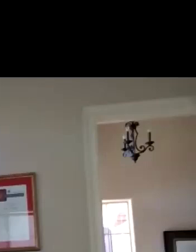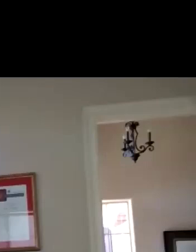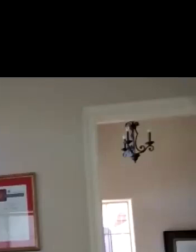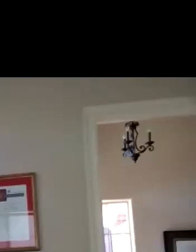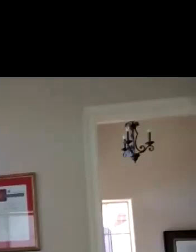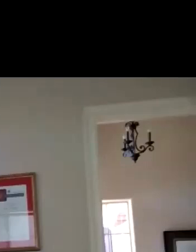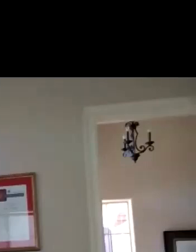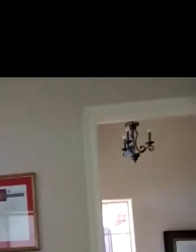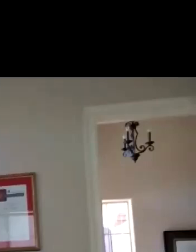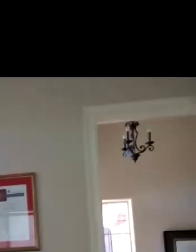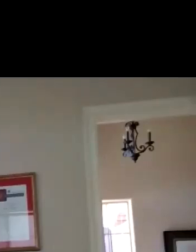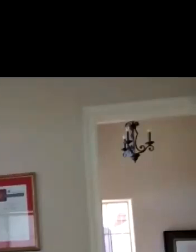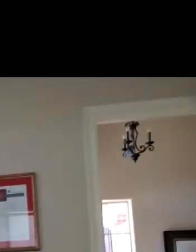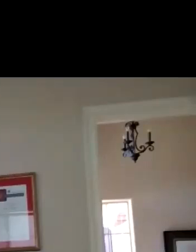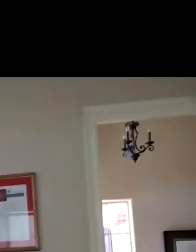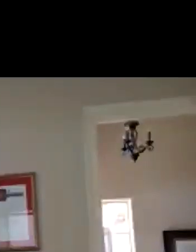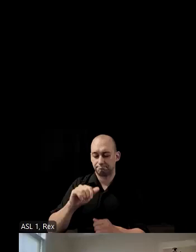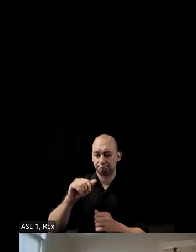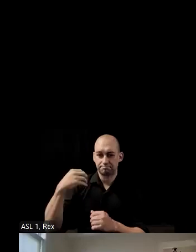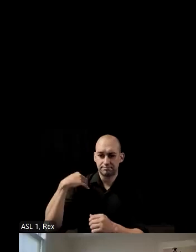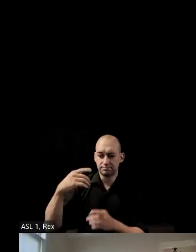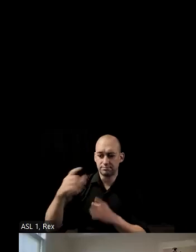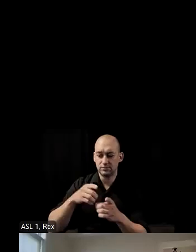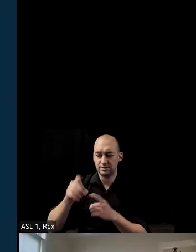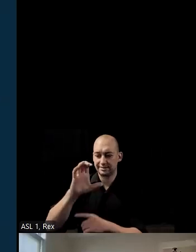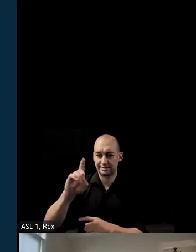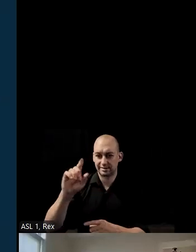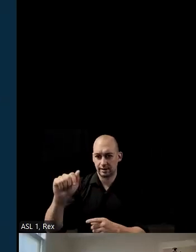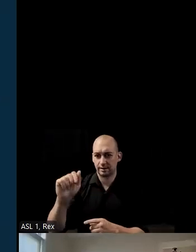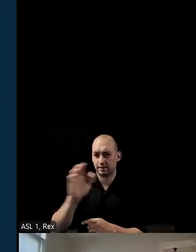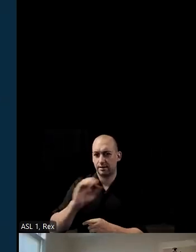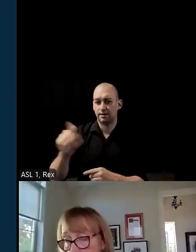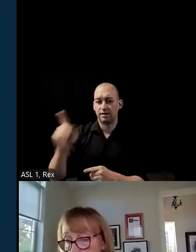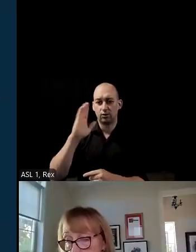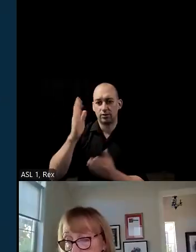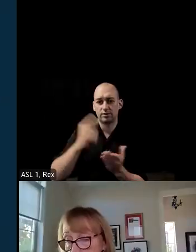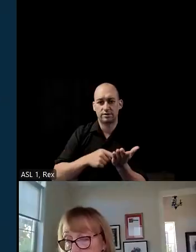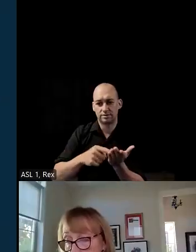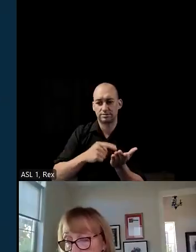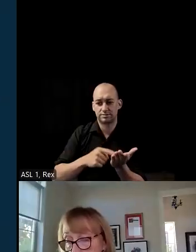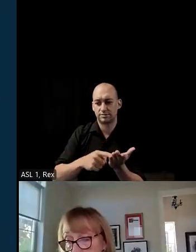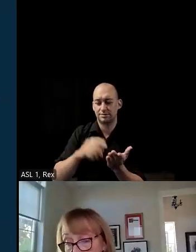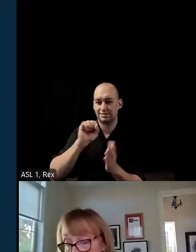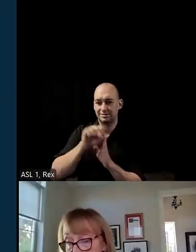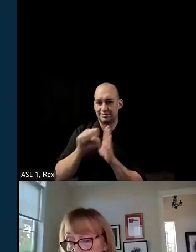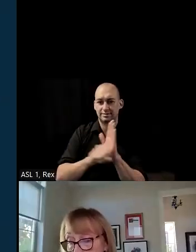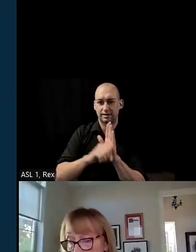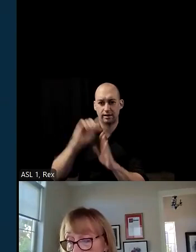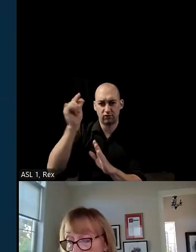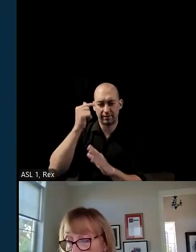who is the Chief Deputy Director at CDA. And he is going to talk to us about state government